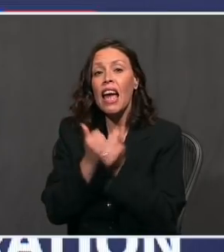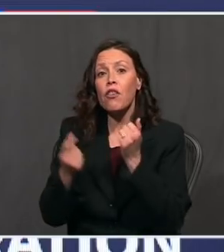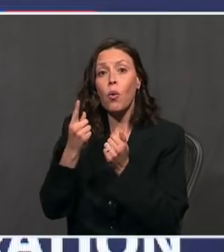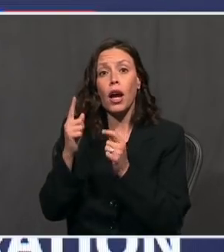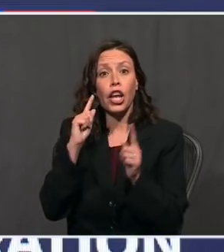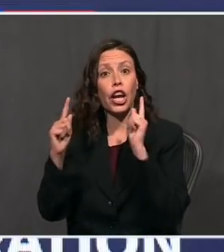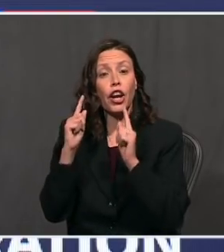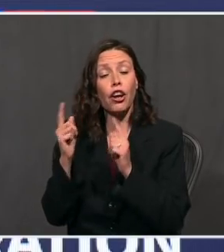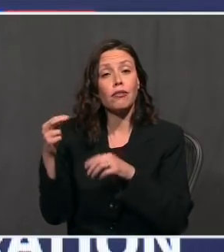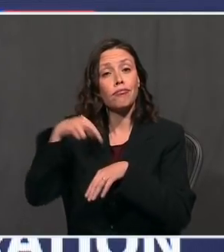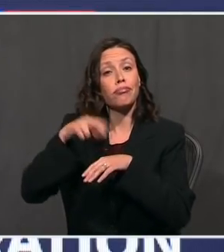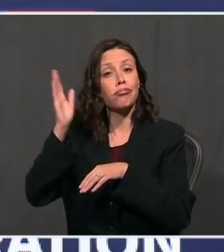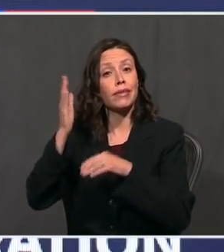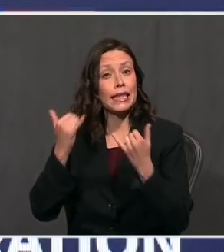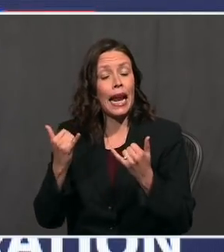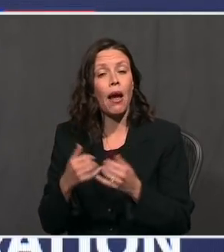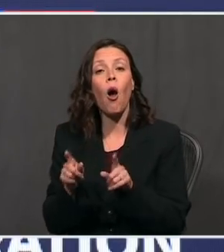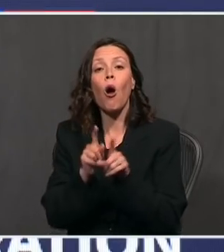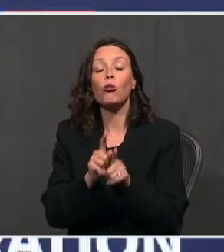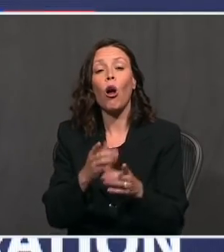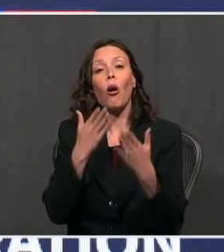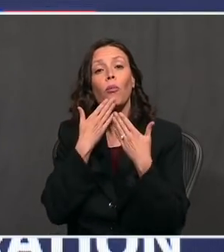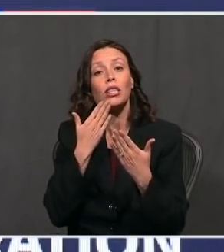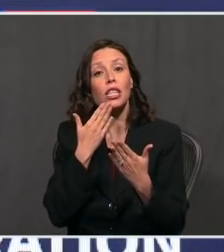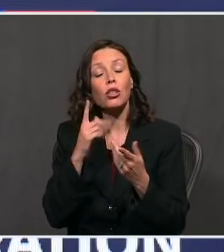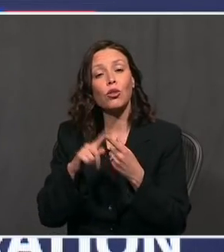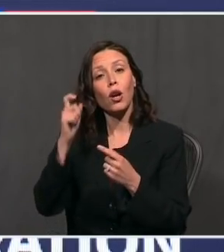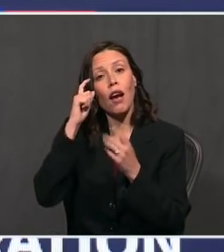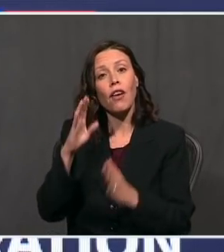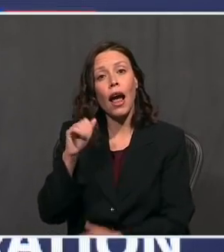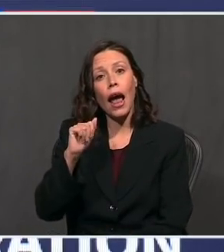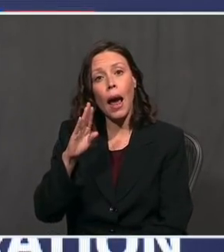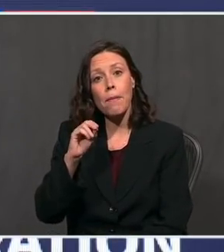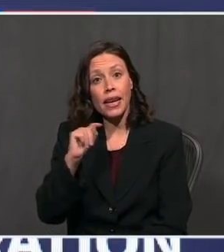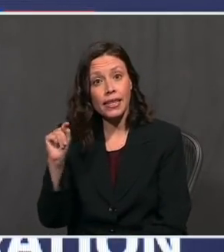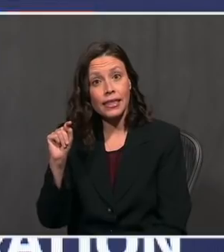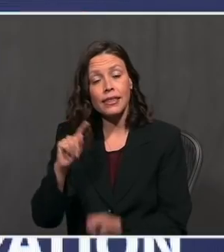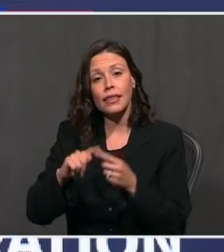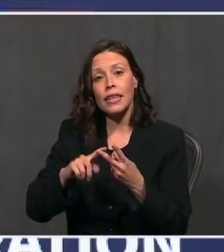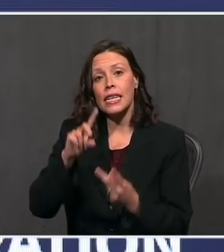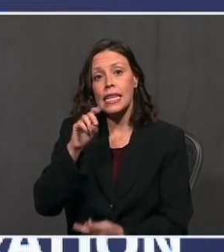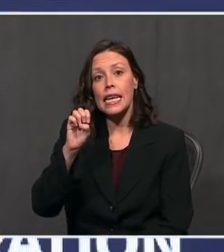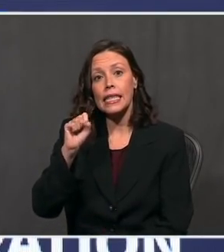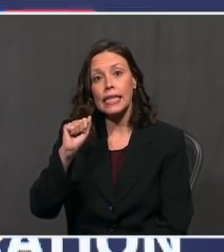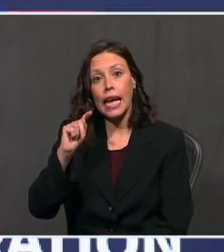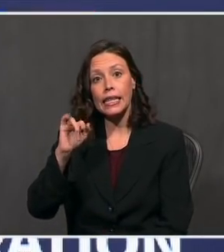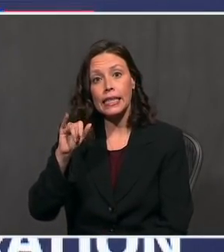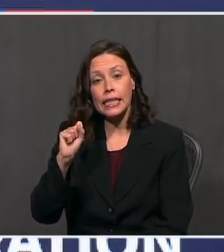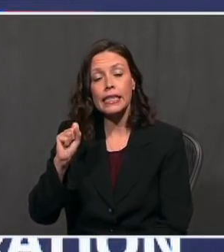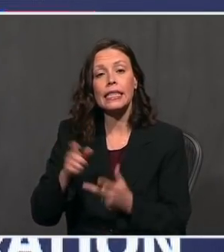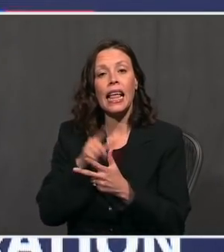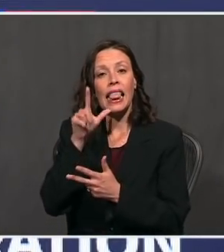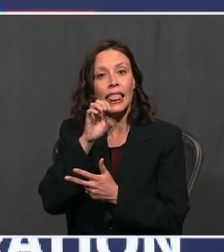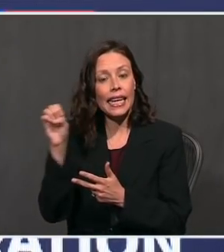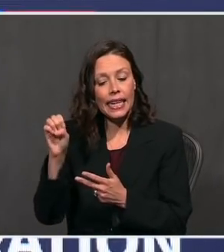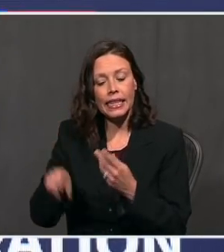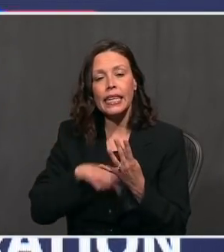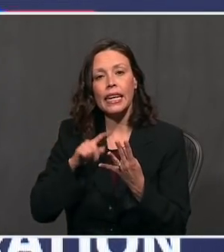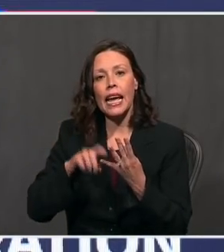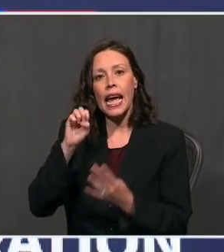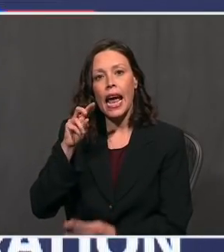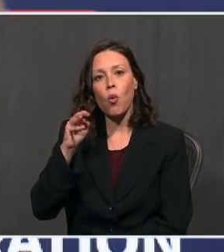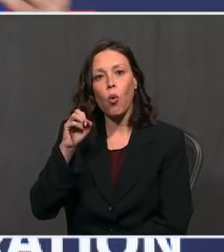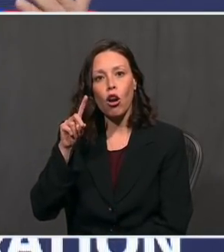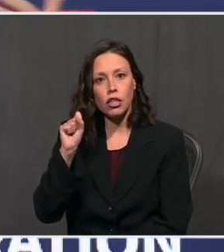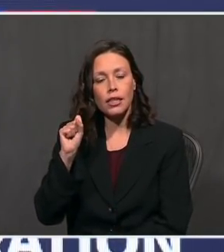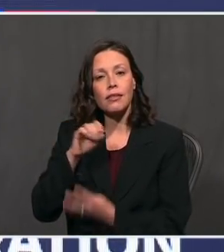today, especially want to express my appreciation to Governor Abbott, Governor DeSantis, Governor Lee, and Governor Edwards.